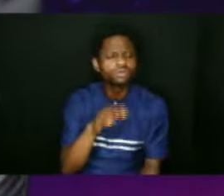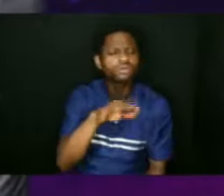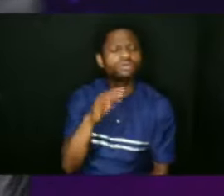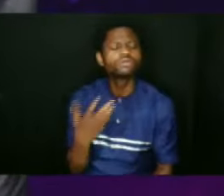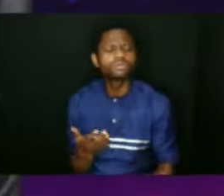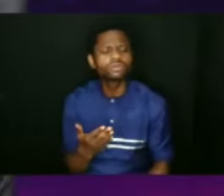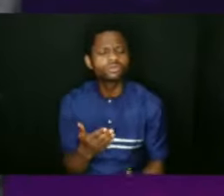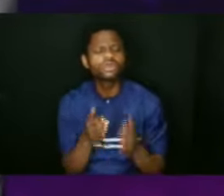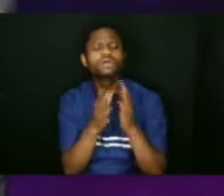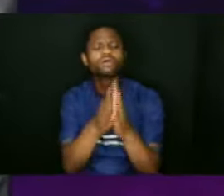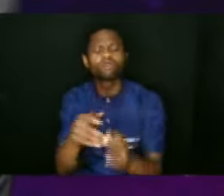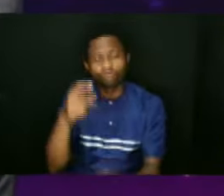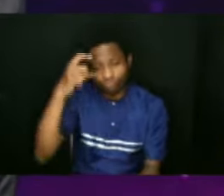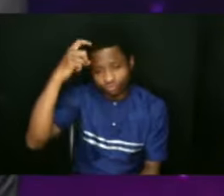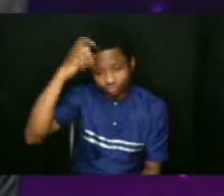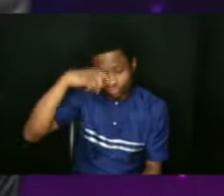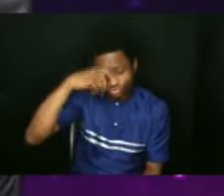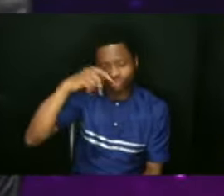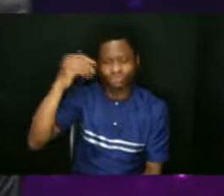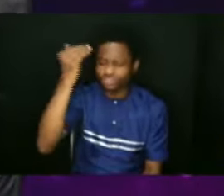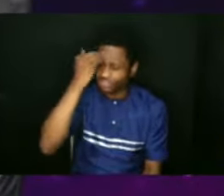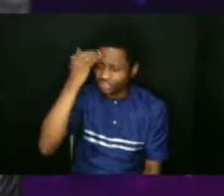to seek for knowledge and wisdom from